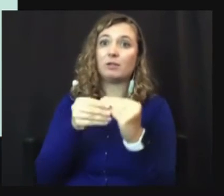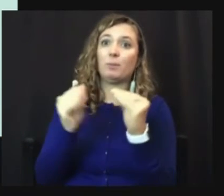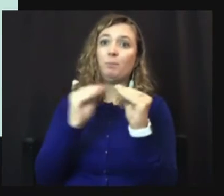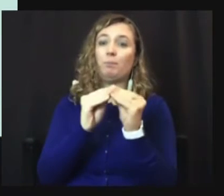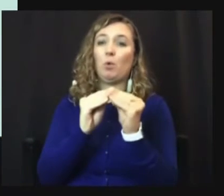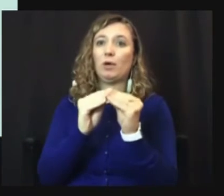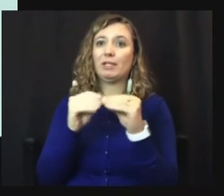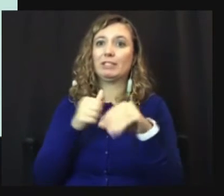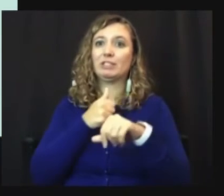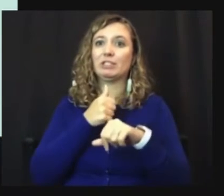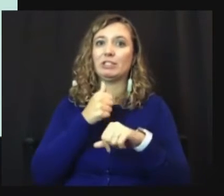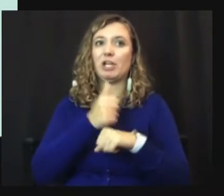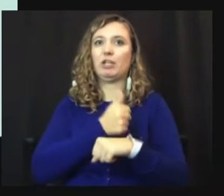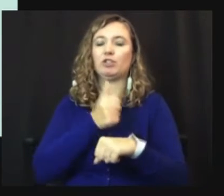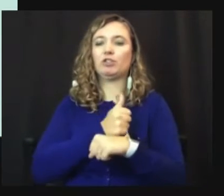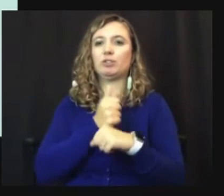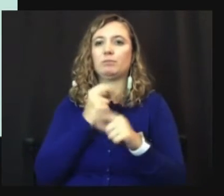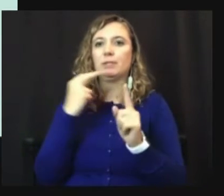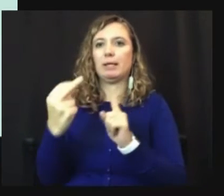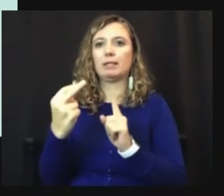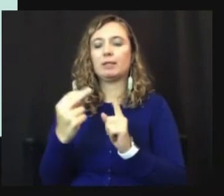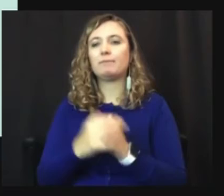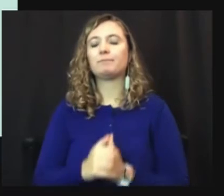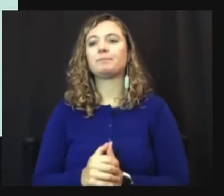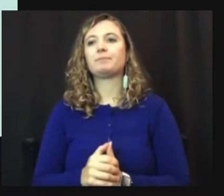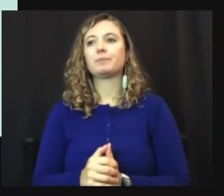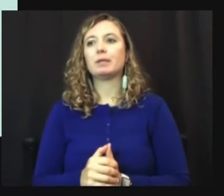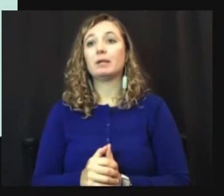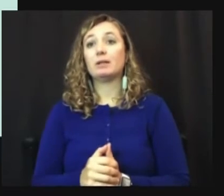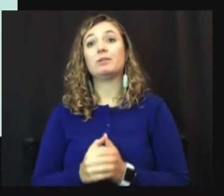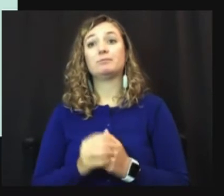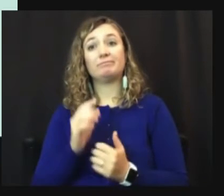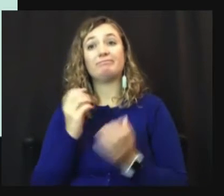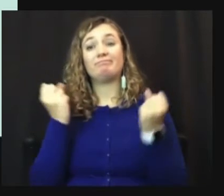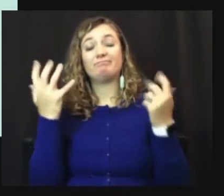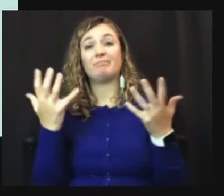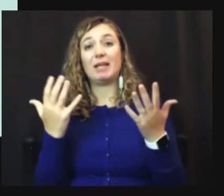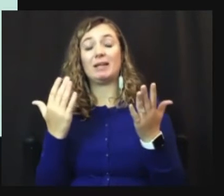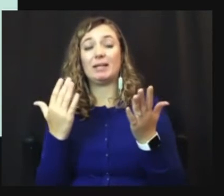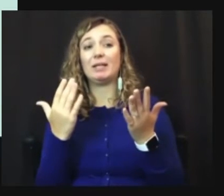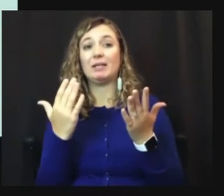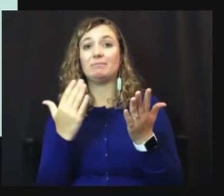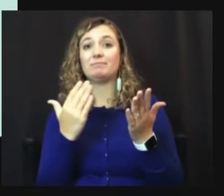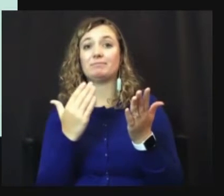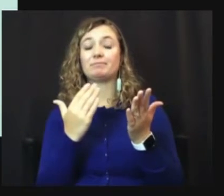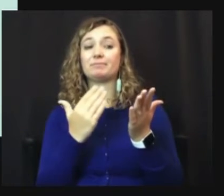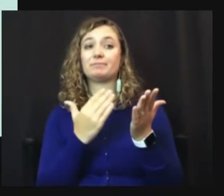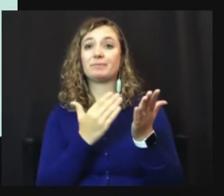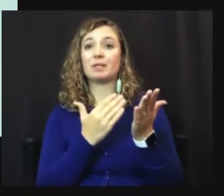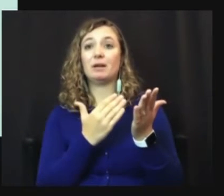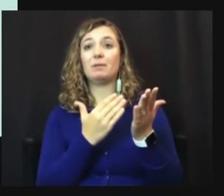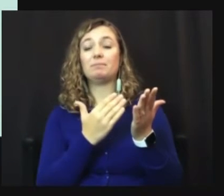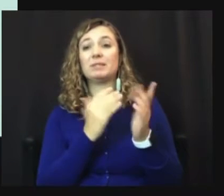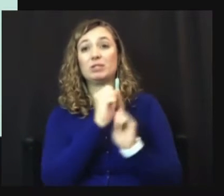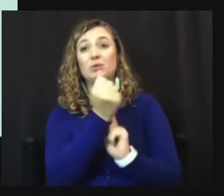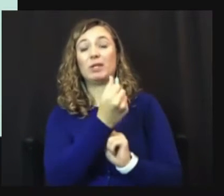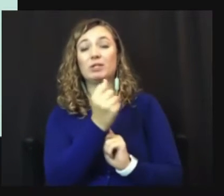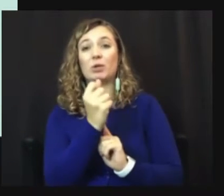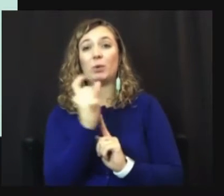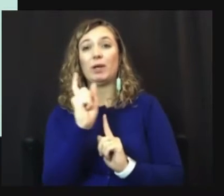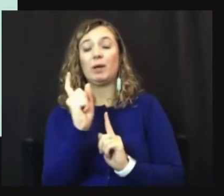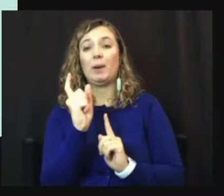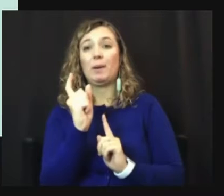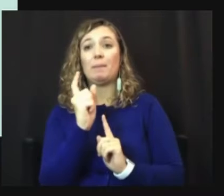many accounts of Black and Brown autistics being taken into custody, arrested, or